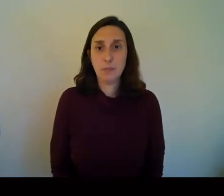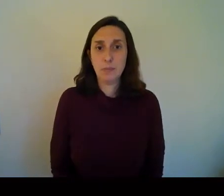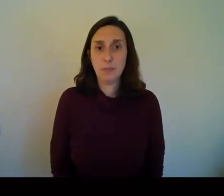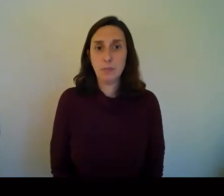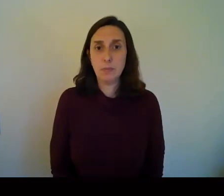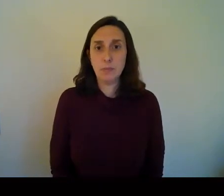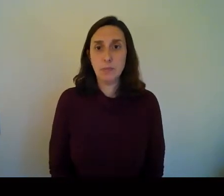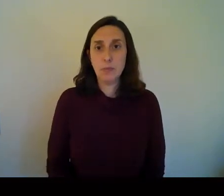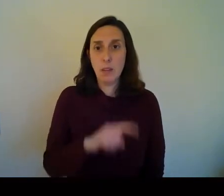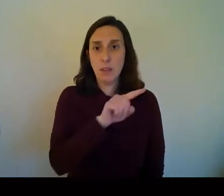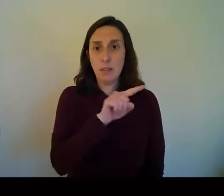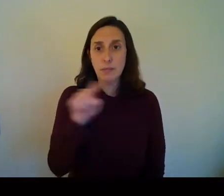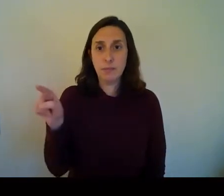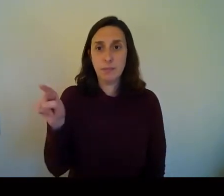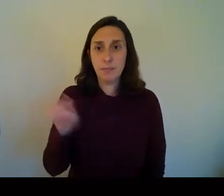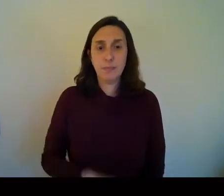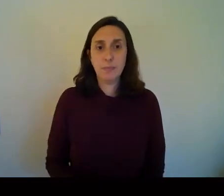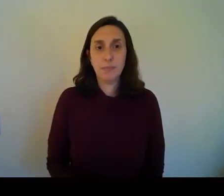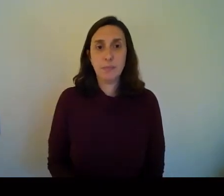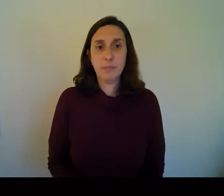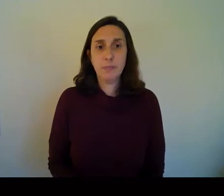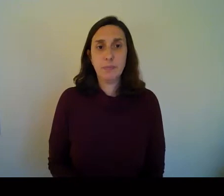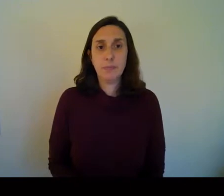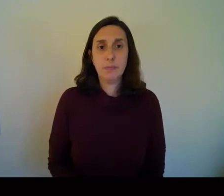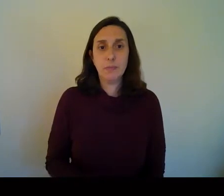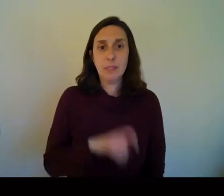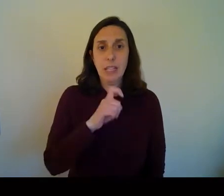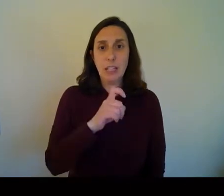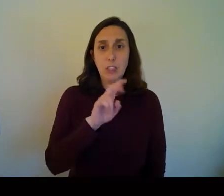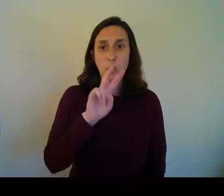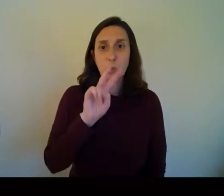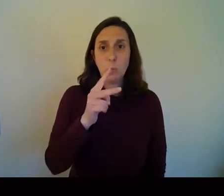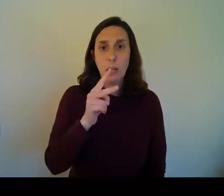all over x squared minus